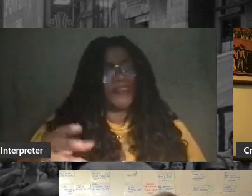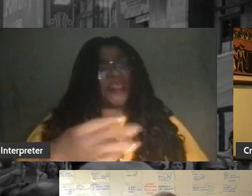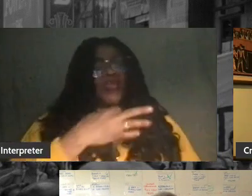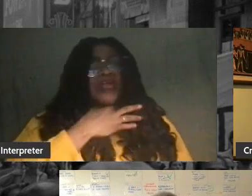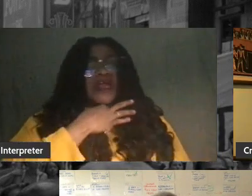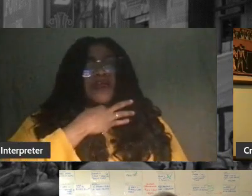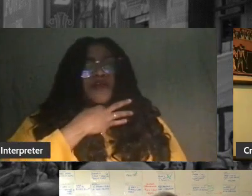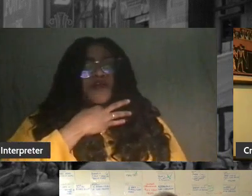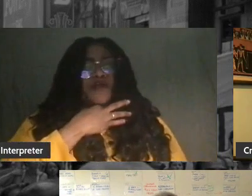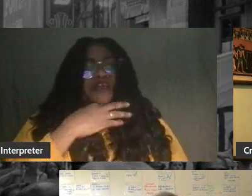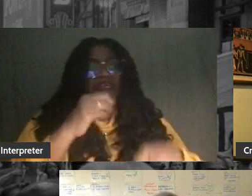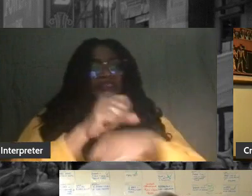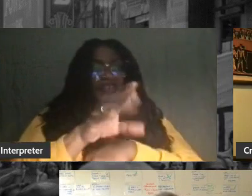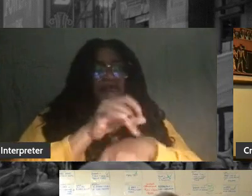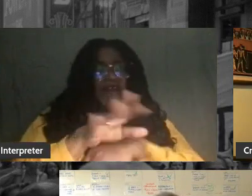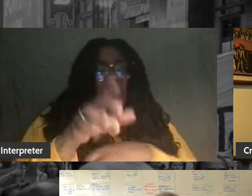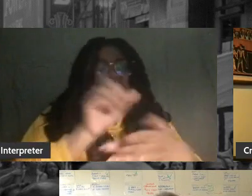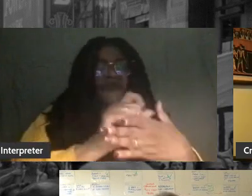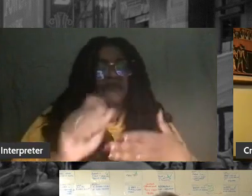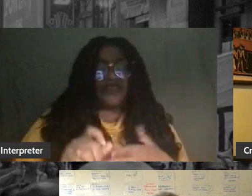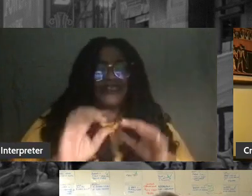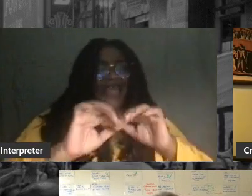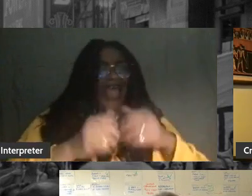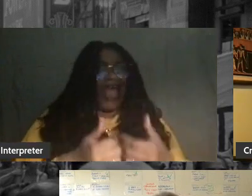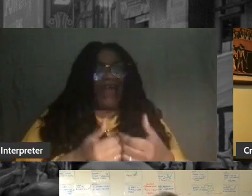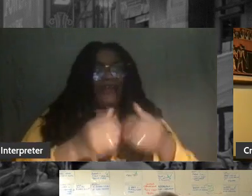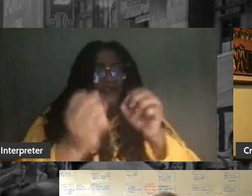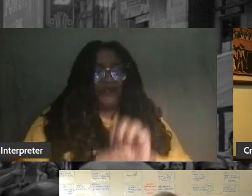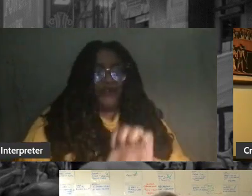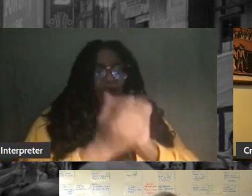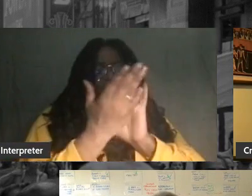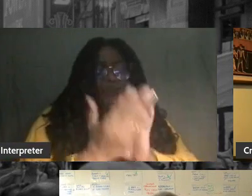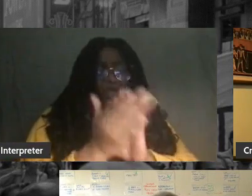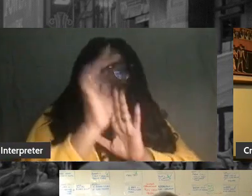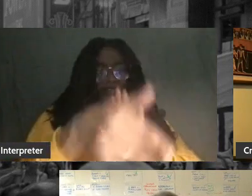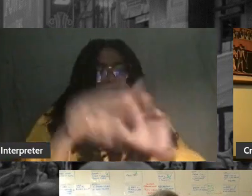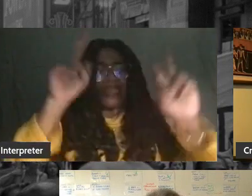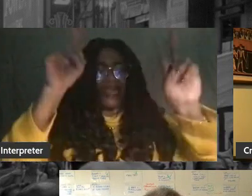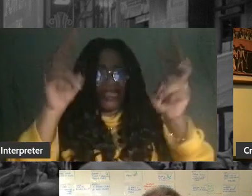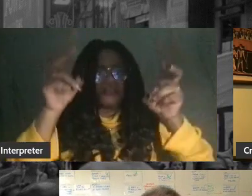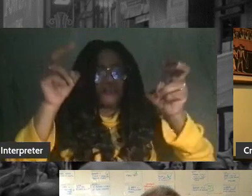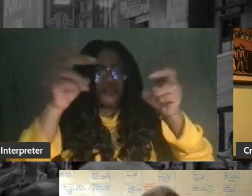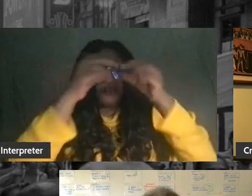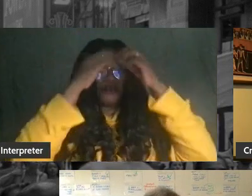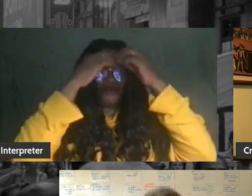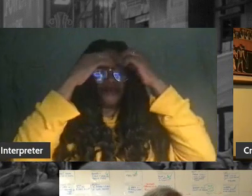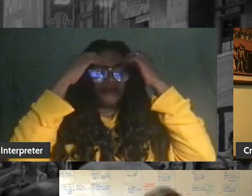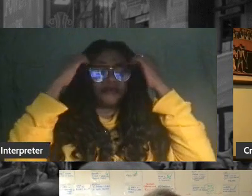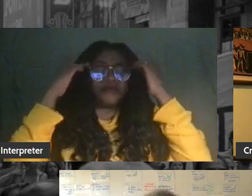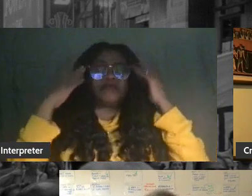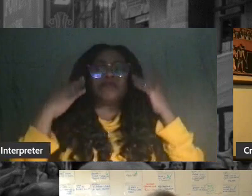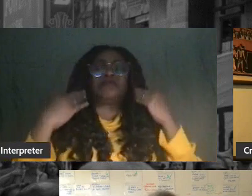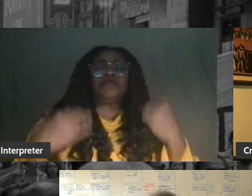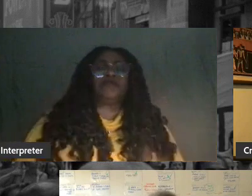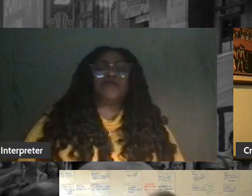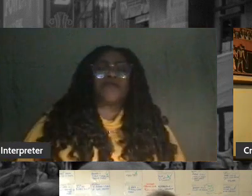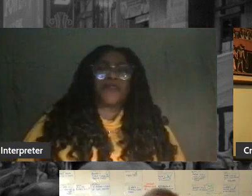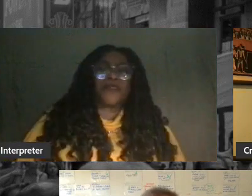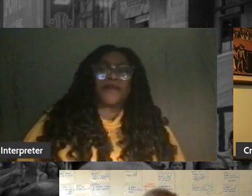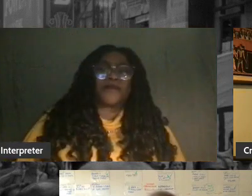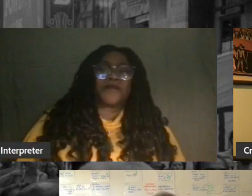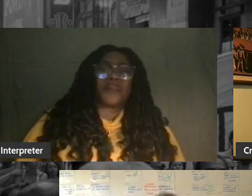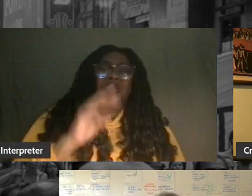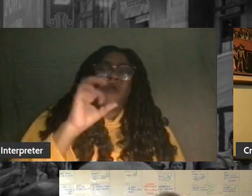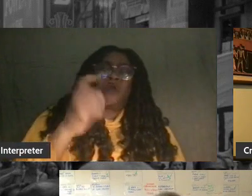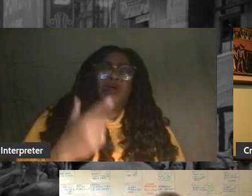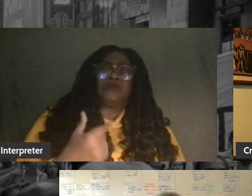some advice for the writers. How do you address and deal with that issue? Well, one